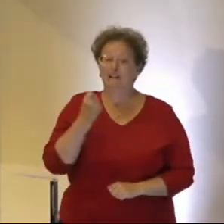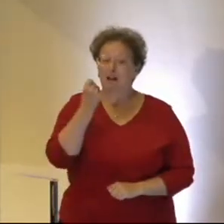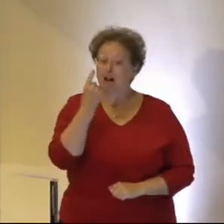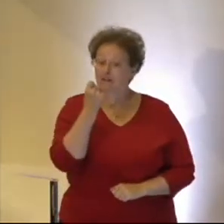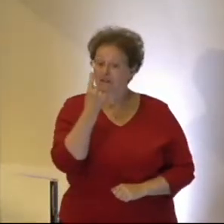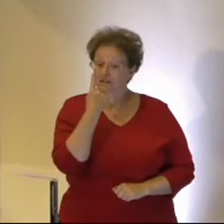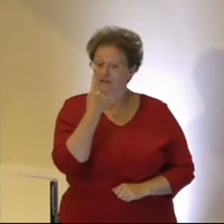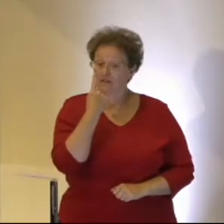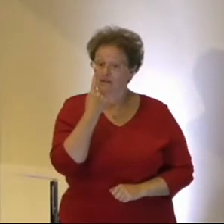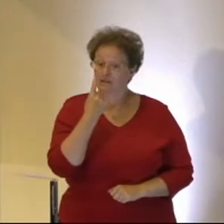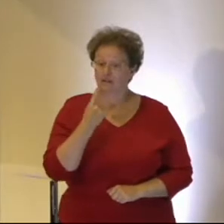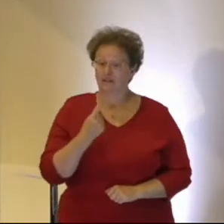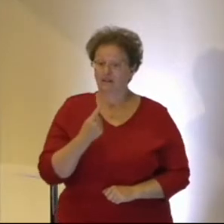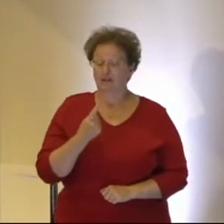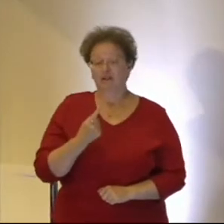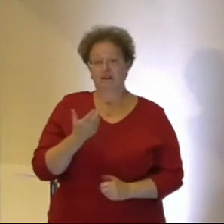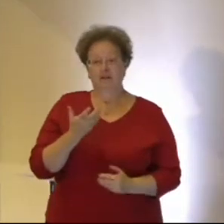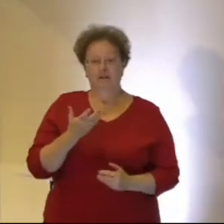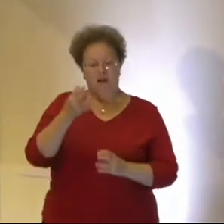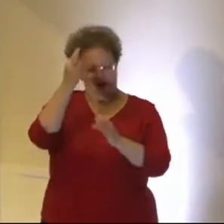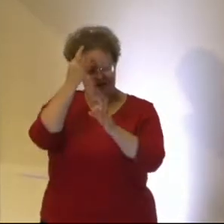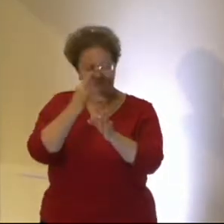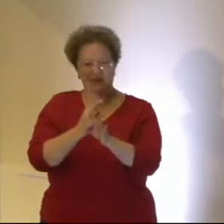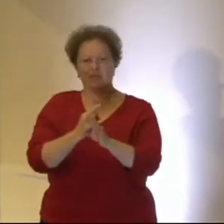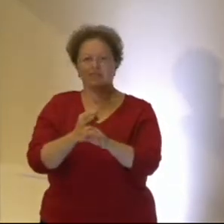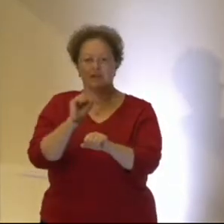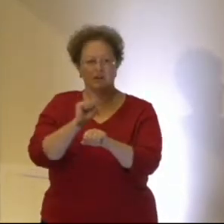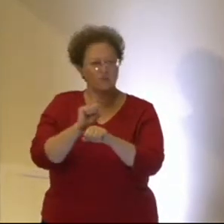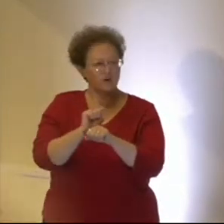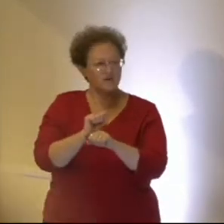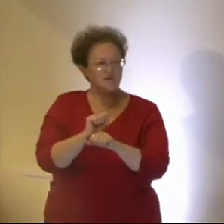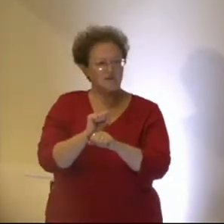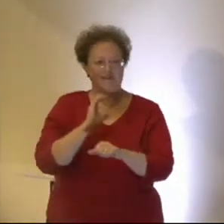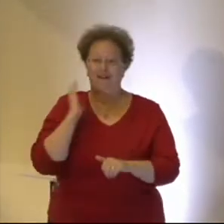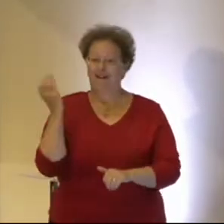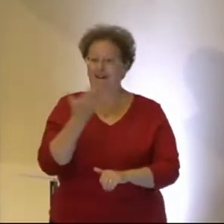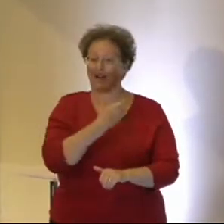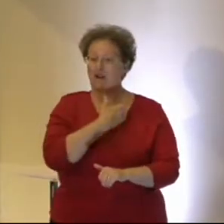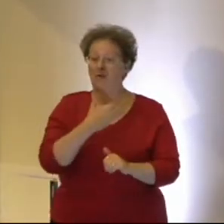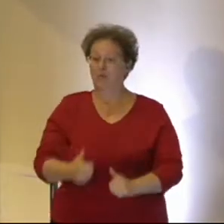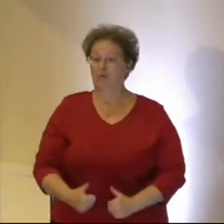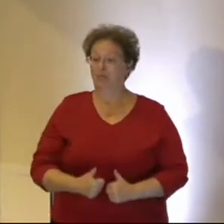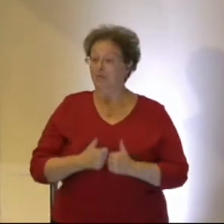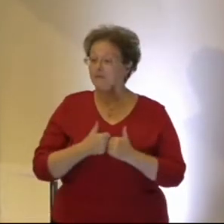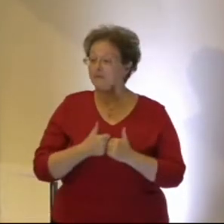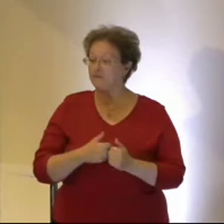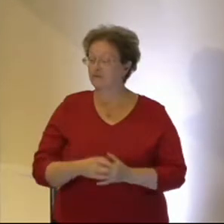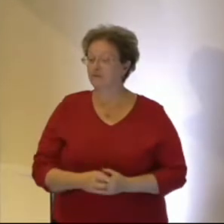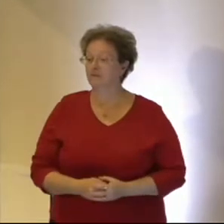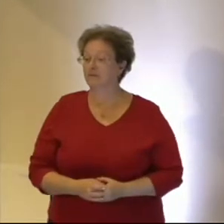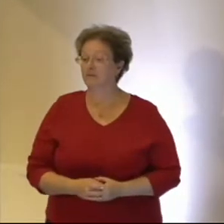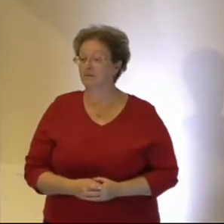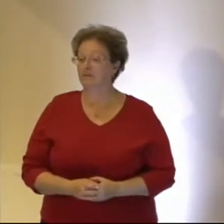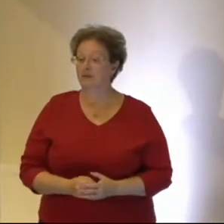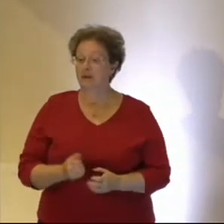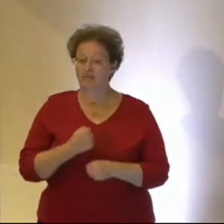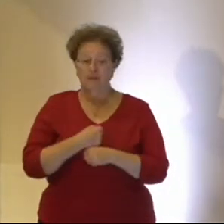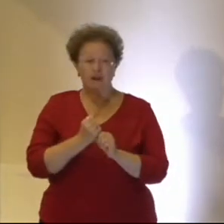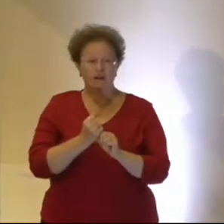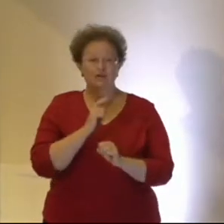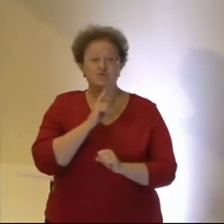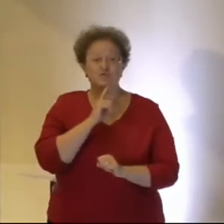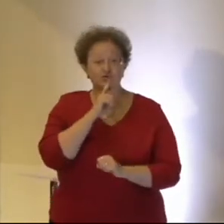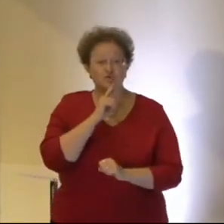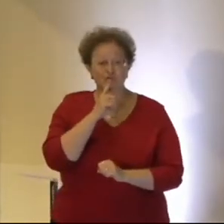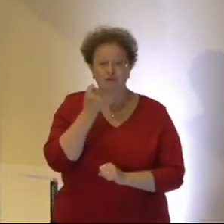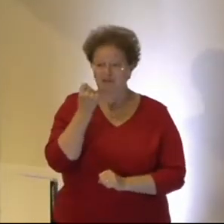of the role of faith and works in our lives and in our salvation. So to make sure that you all have a proper